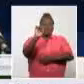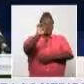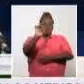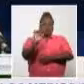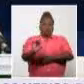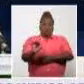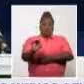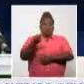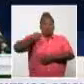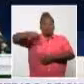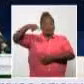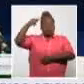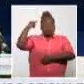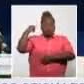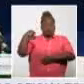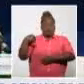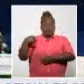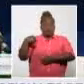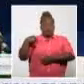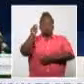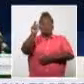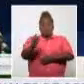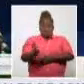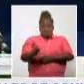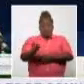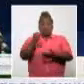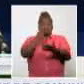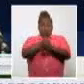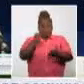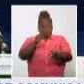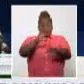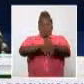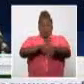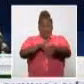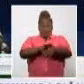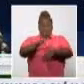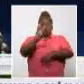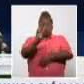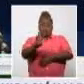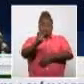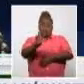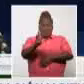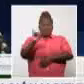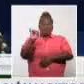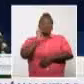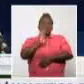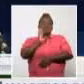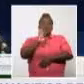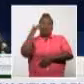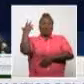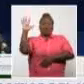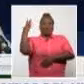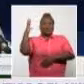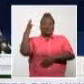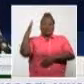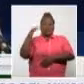129 have a source of infection abroad, which is 7.7%.